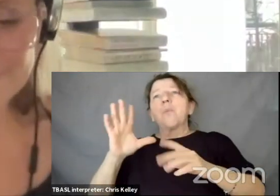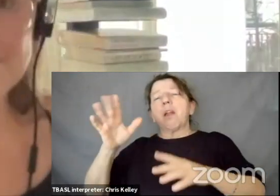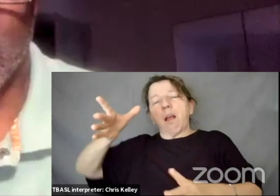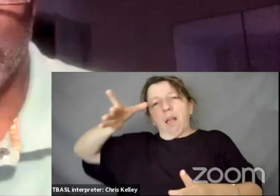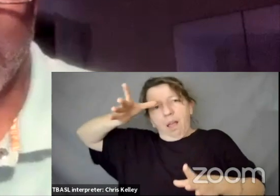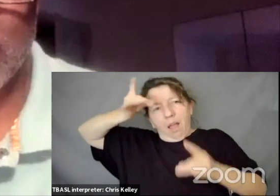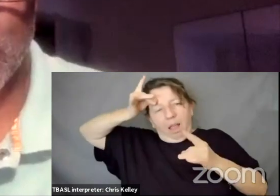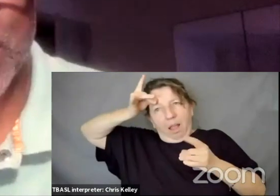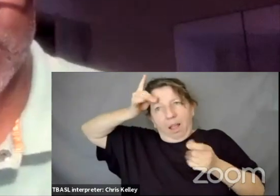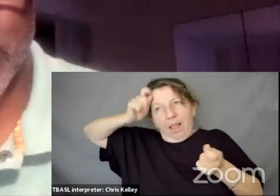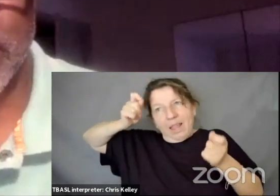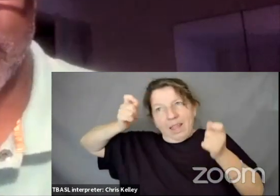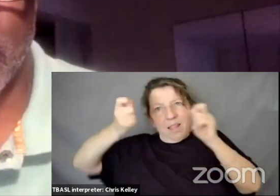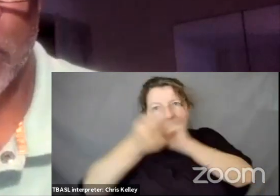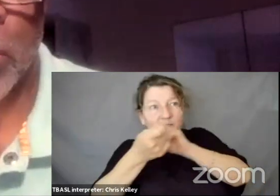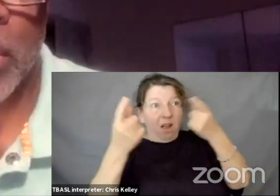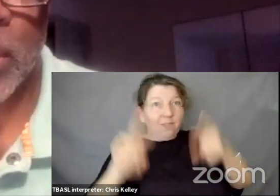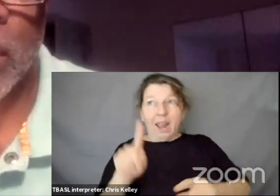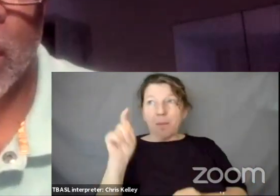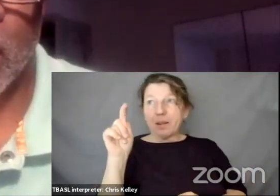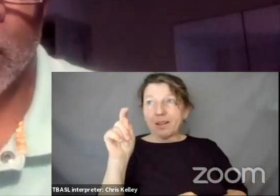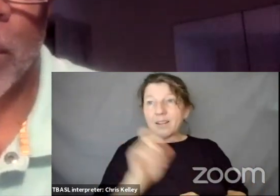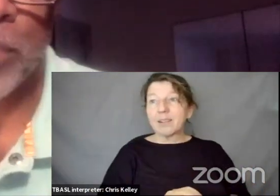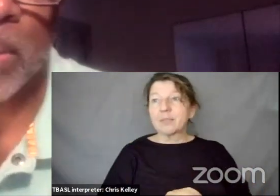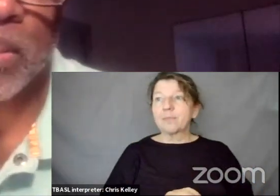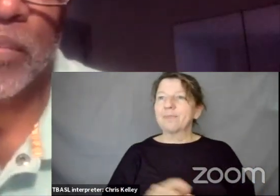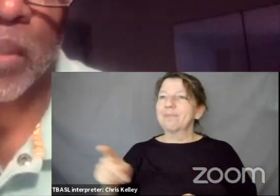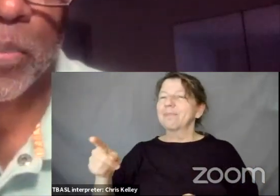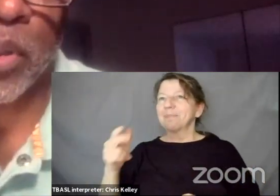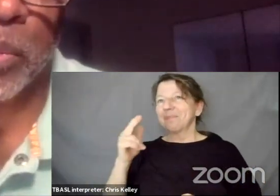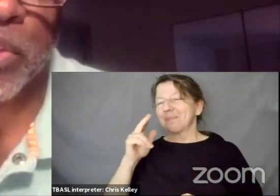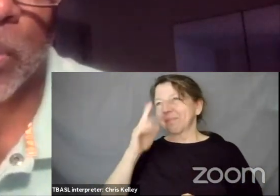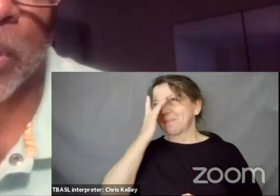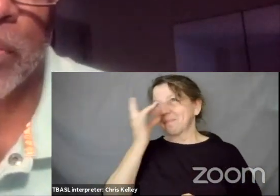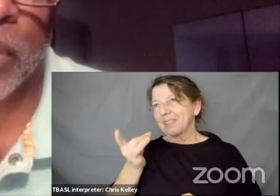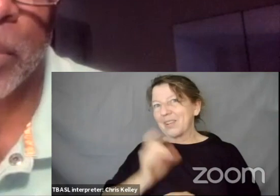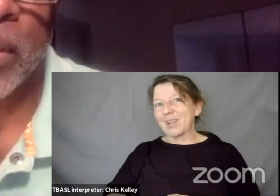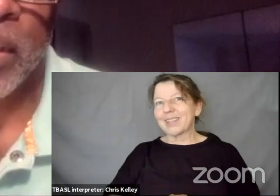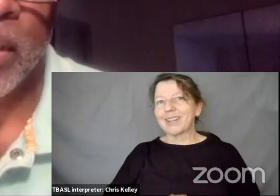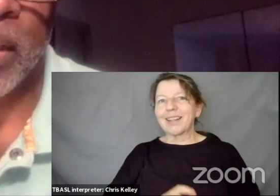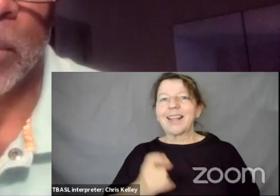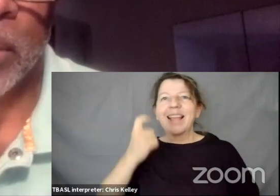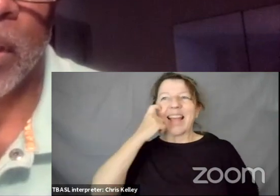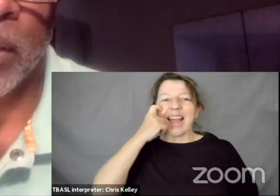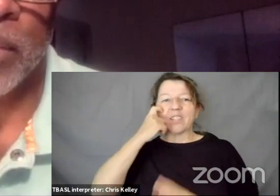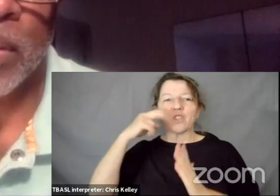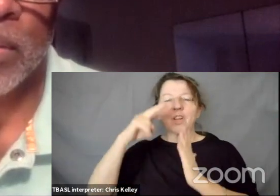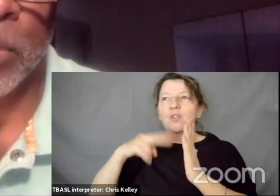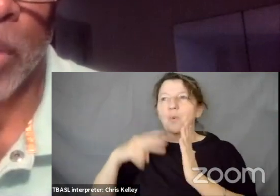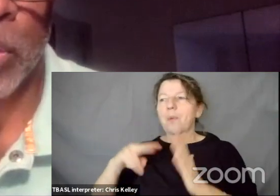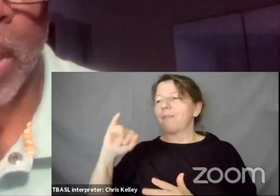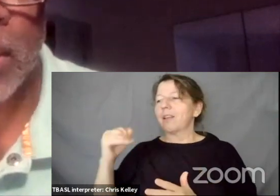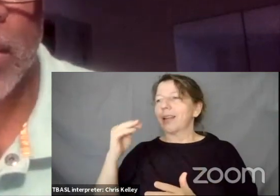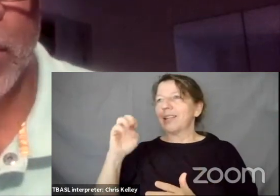That's funny. I just recently read publicly a piece of James Baldwin's work from him,